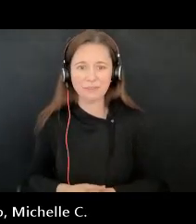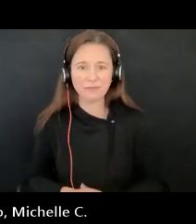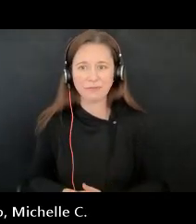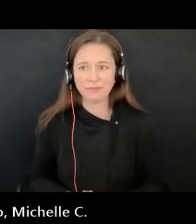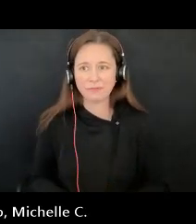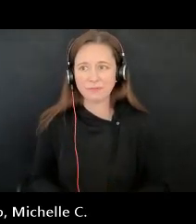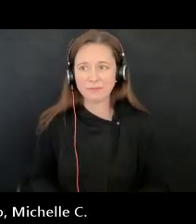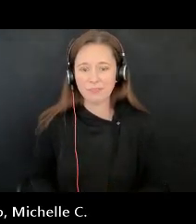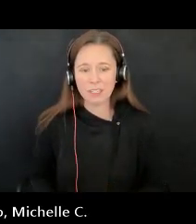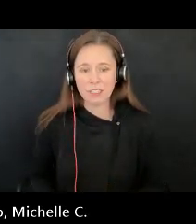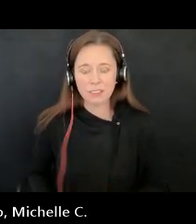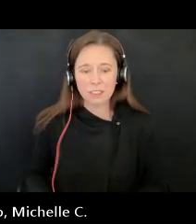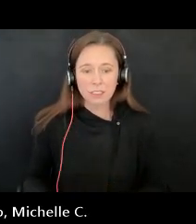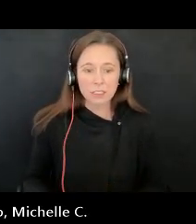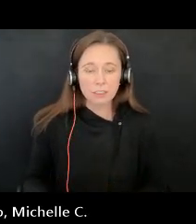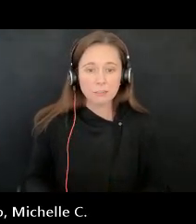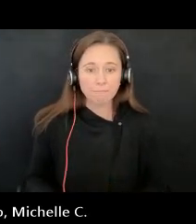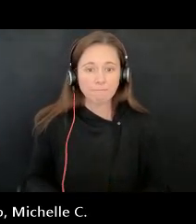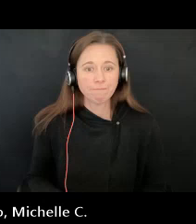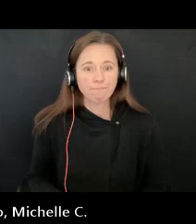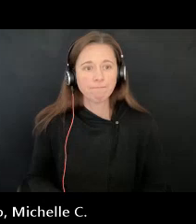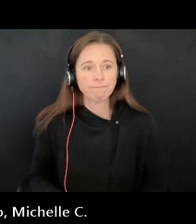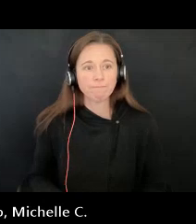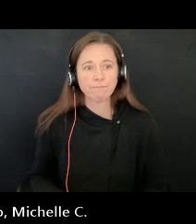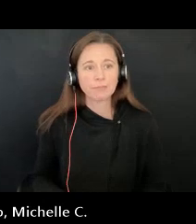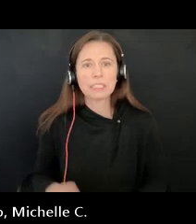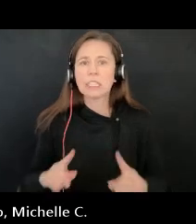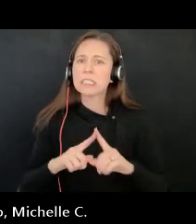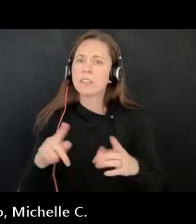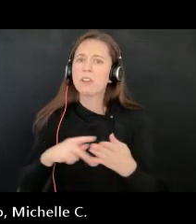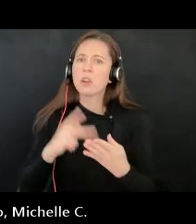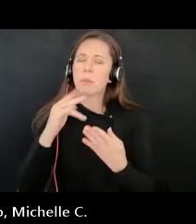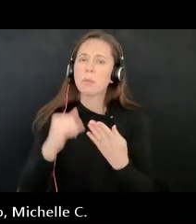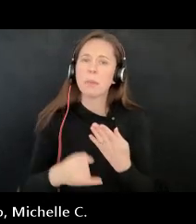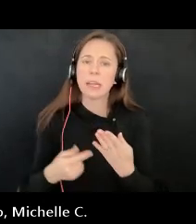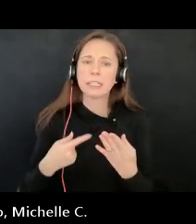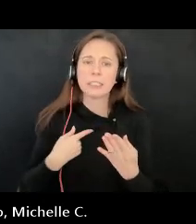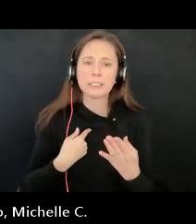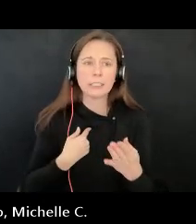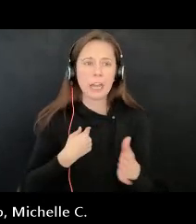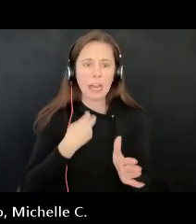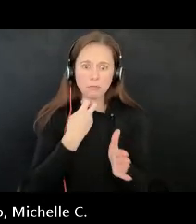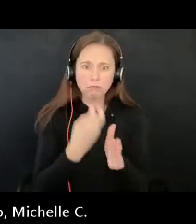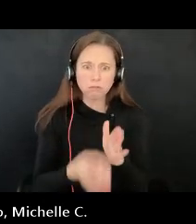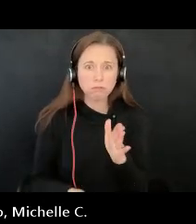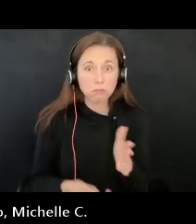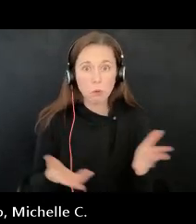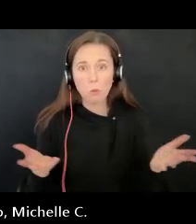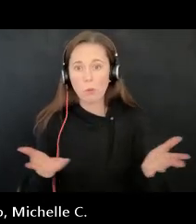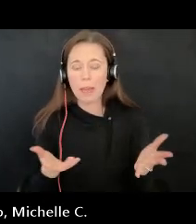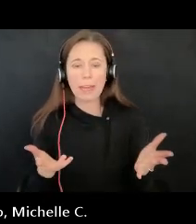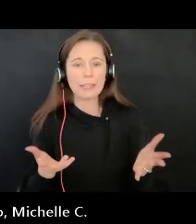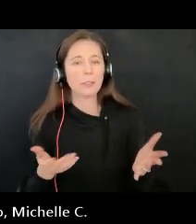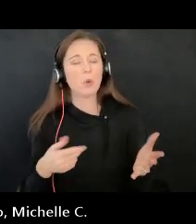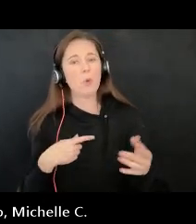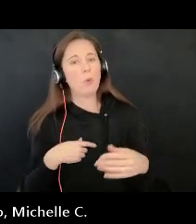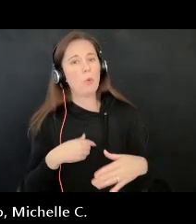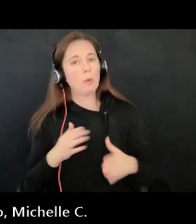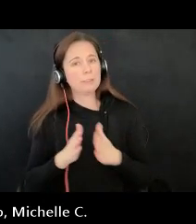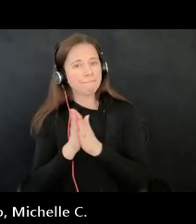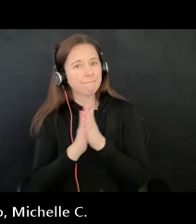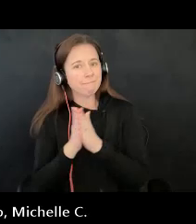I'm really excited to dive into some of the work that I did with this project. What I was most excited for is showing how the history